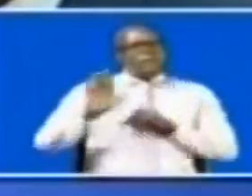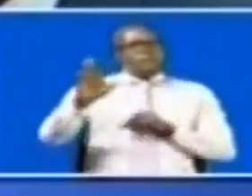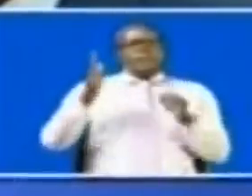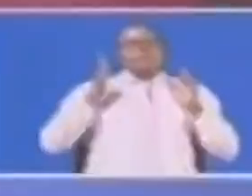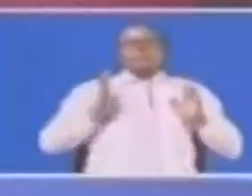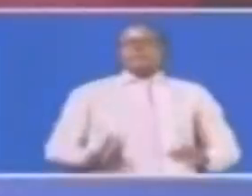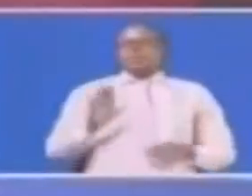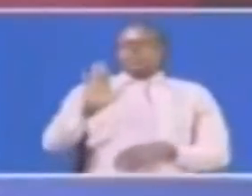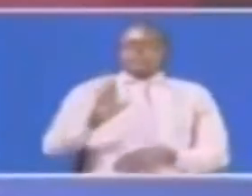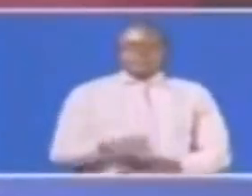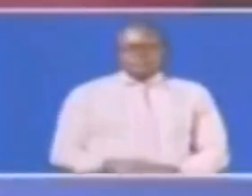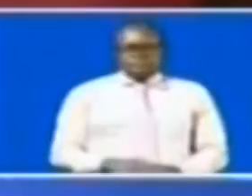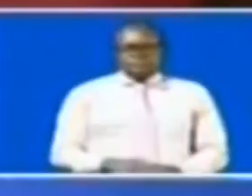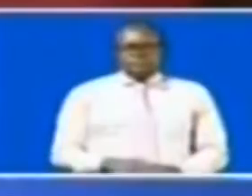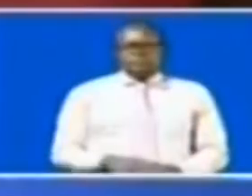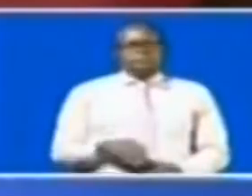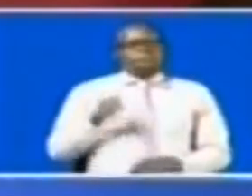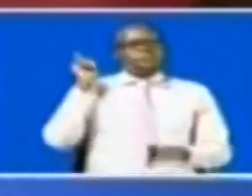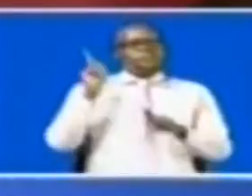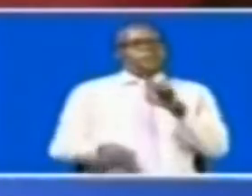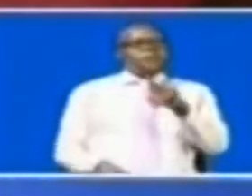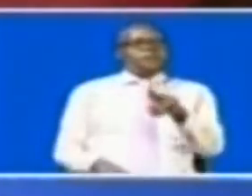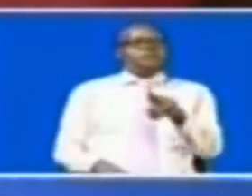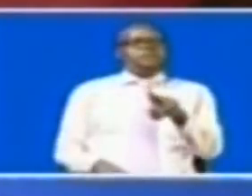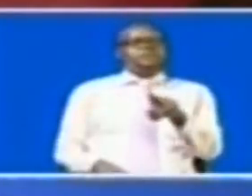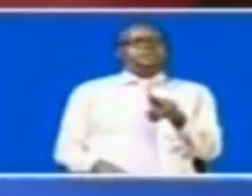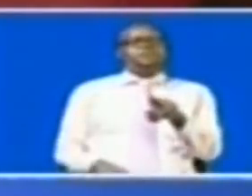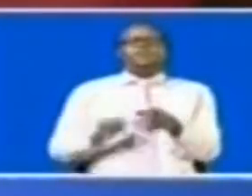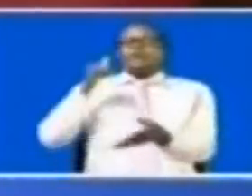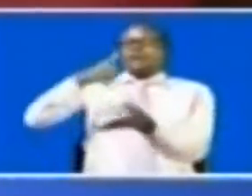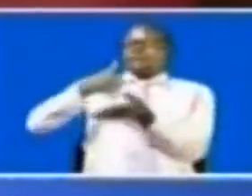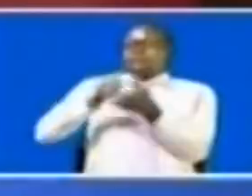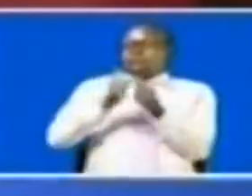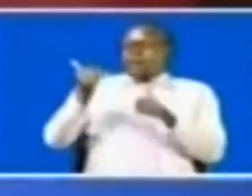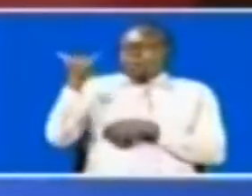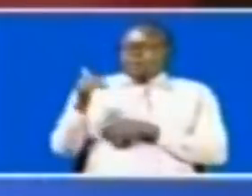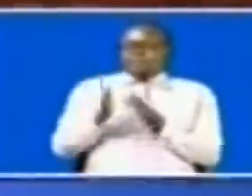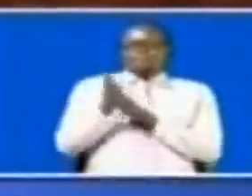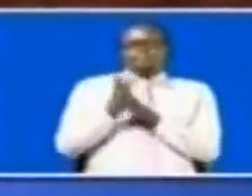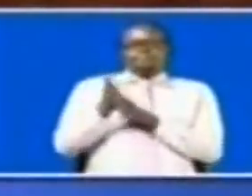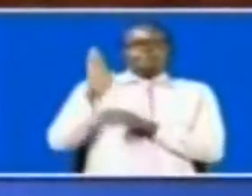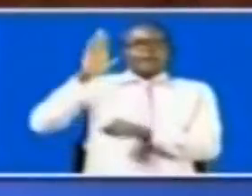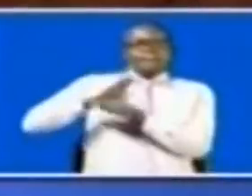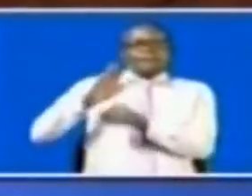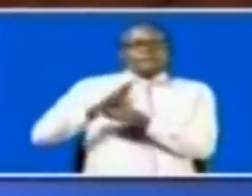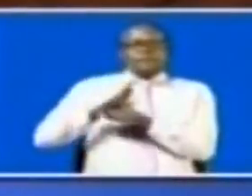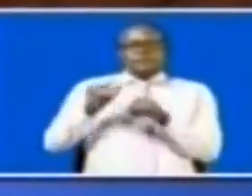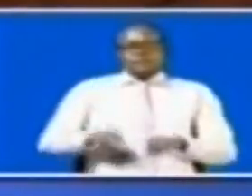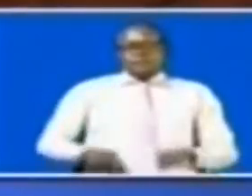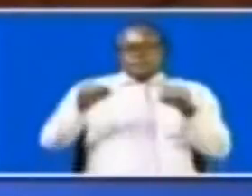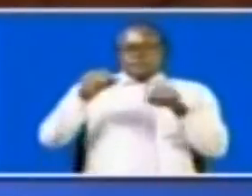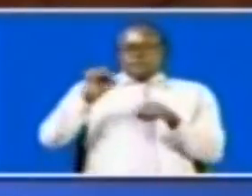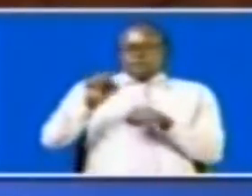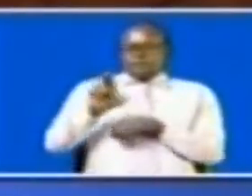her personality. It looks like you might not fit that bill very well because you are a very aggressive person. The chair of SRC